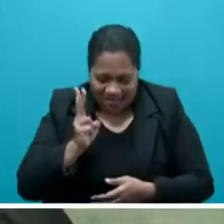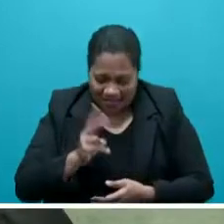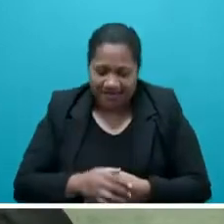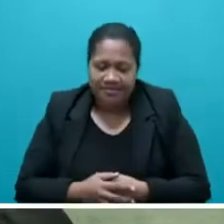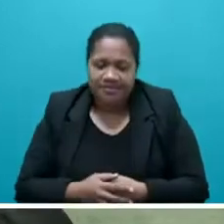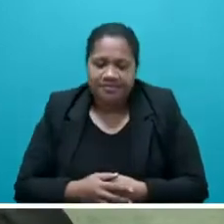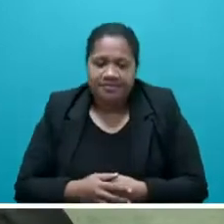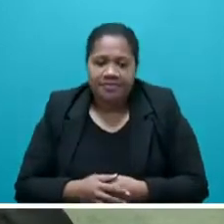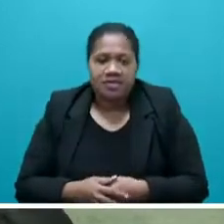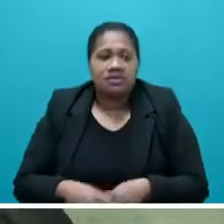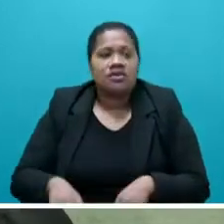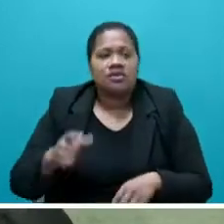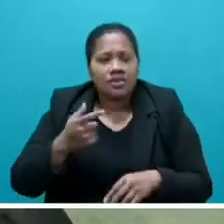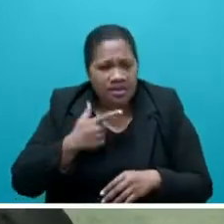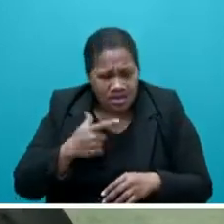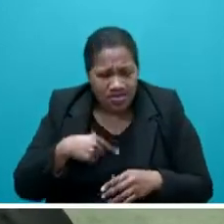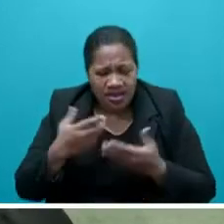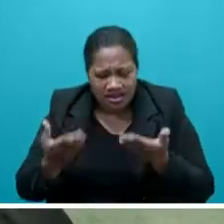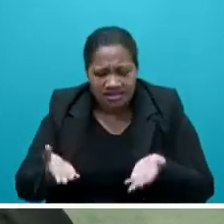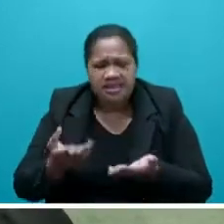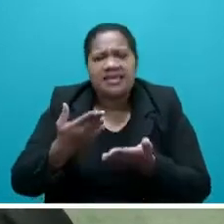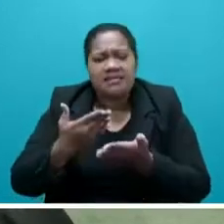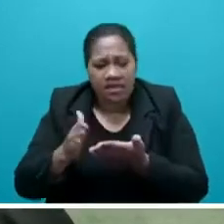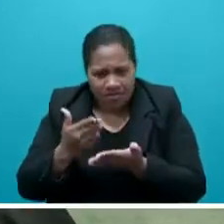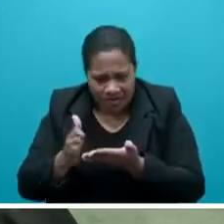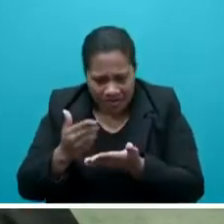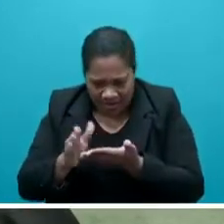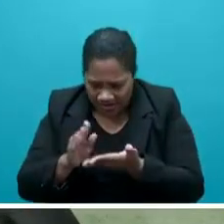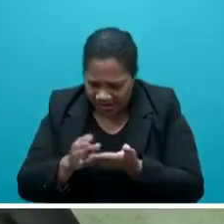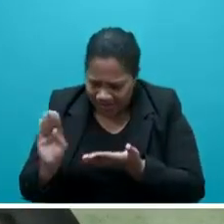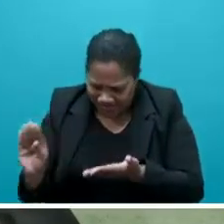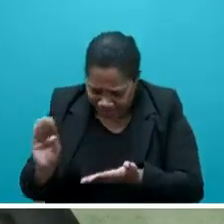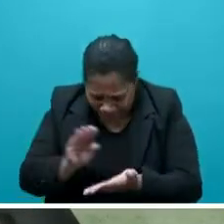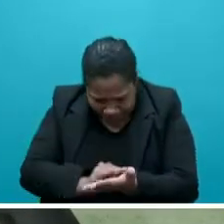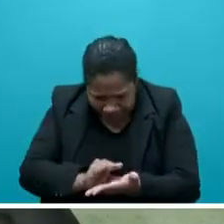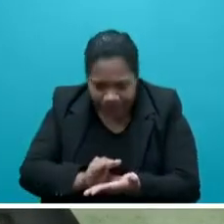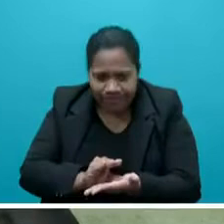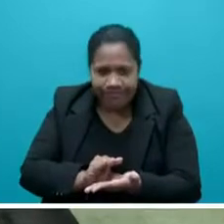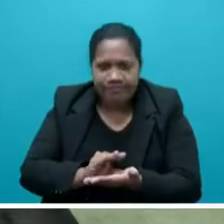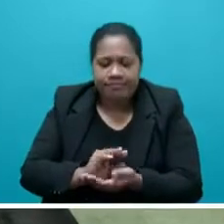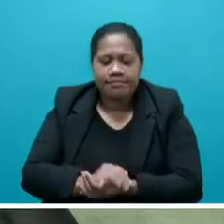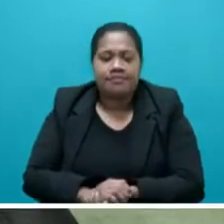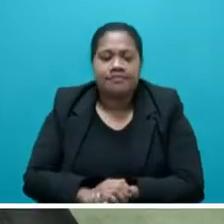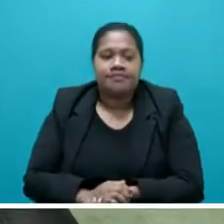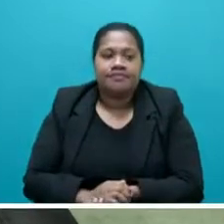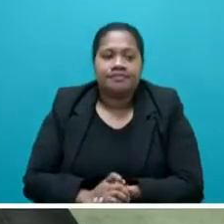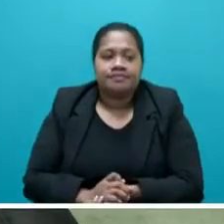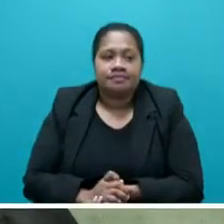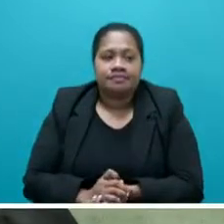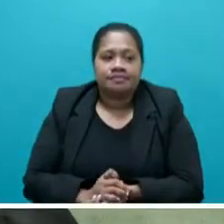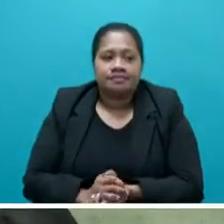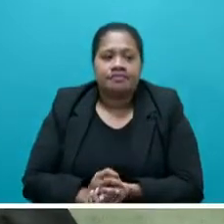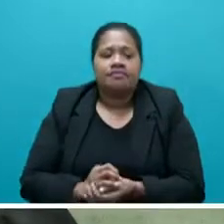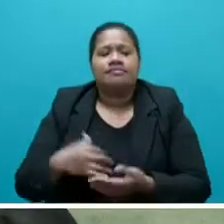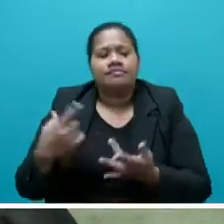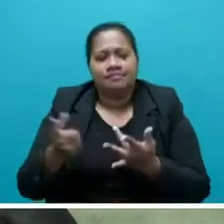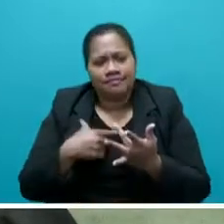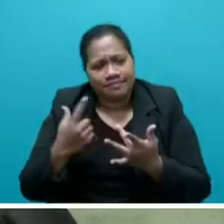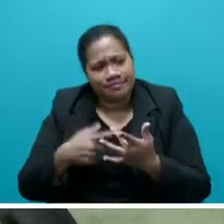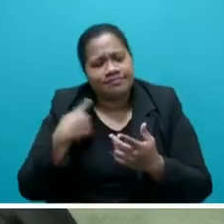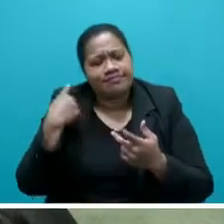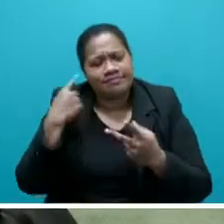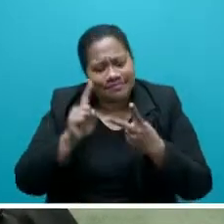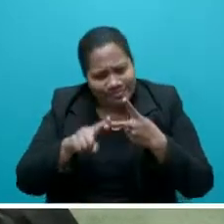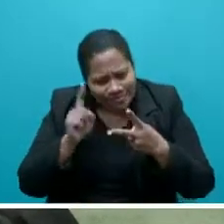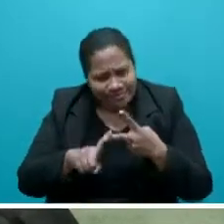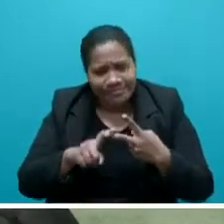in FNPF, Mr. Speaker, sir. The other point, Mr. Speaker, sir, is that, again, the pedestrian sort of knowledge of